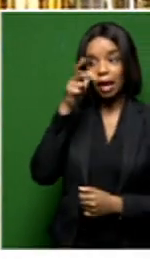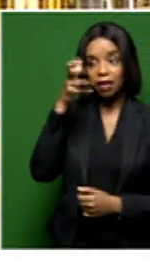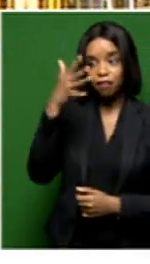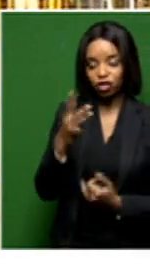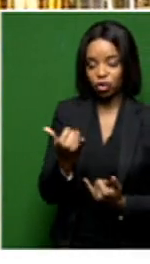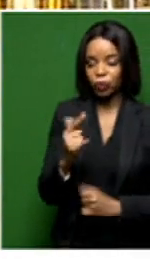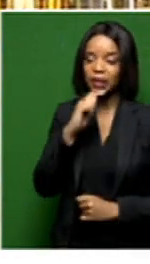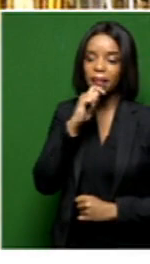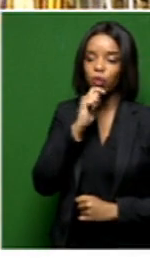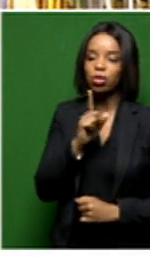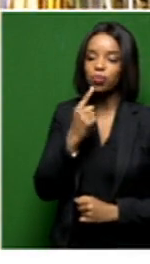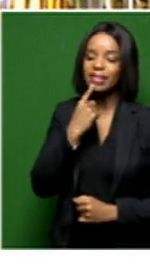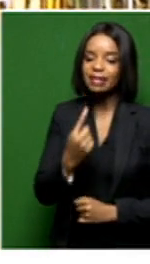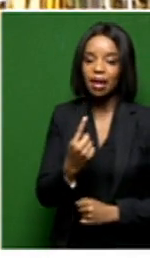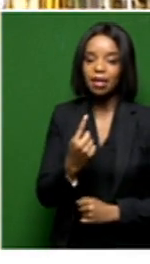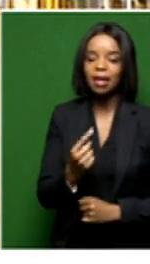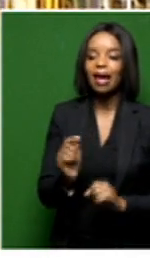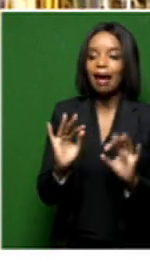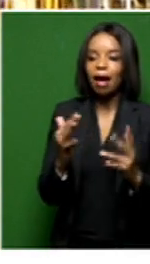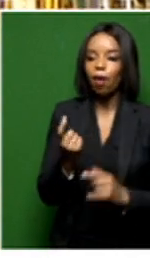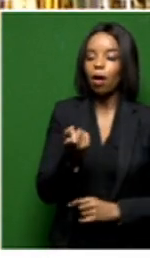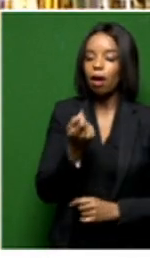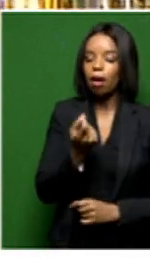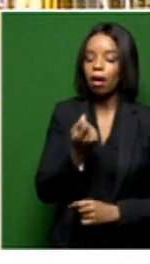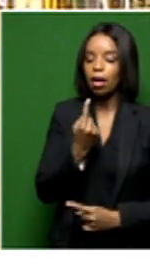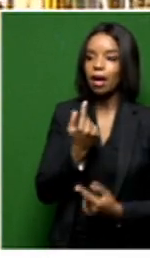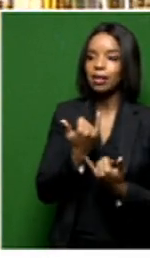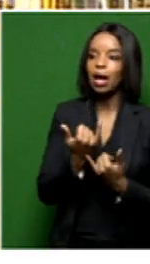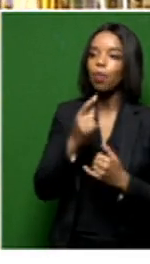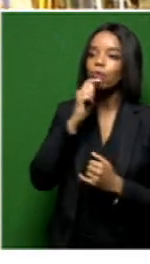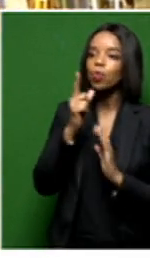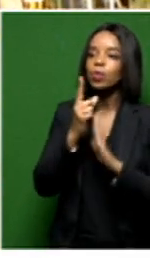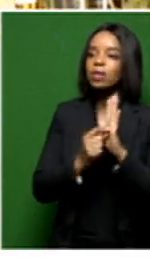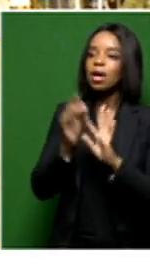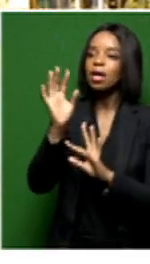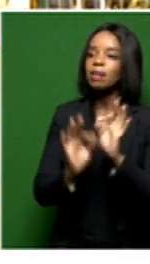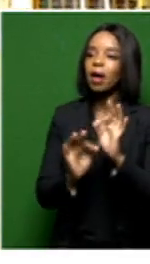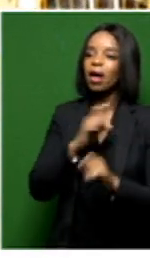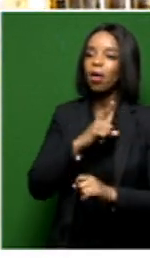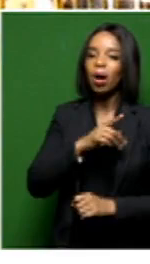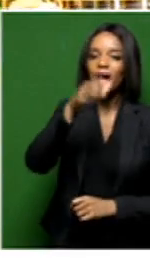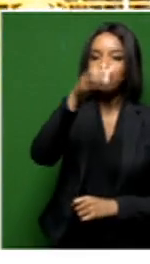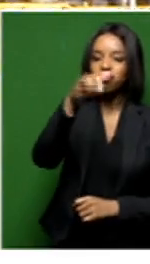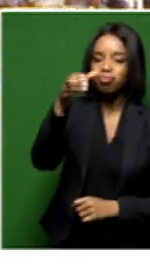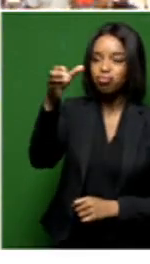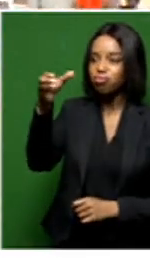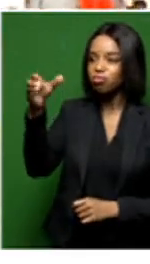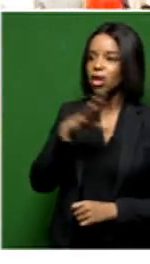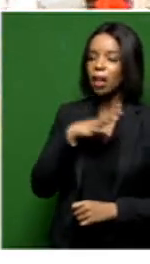how the PrEP's tablet is expiring in shelves. Talk to us about it. What